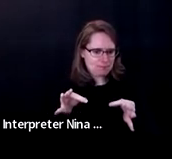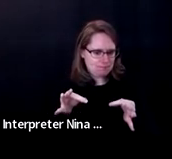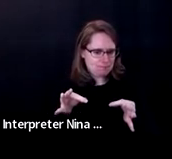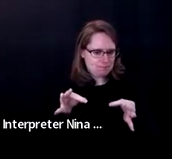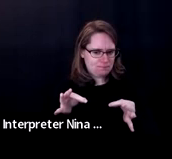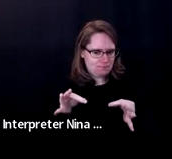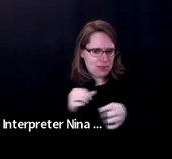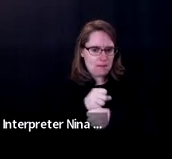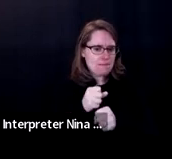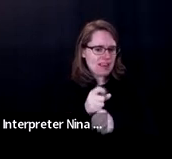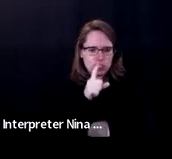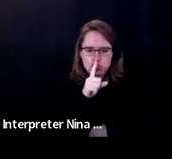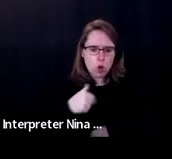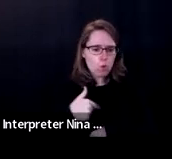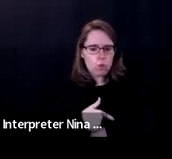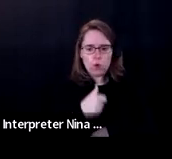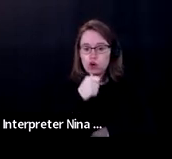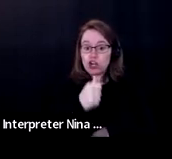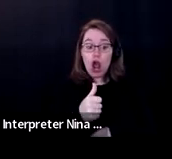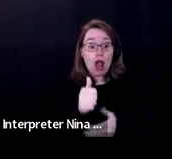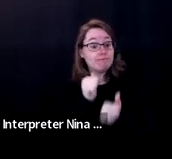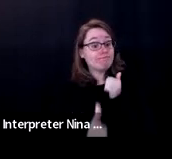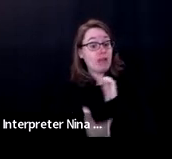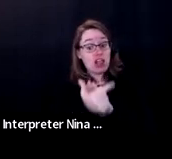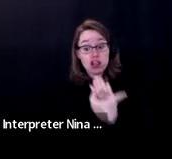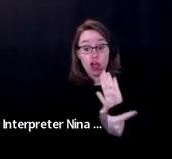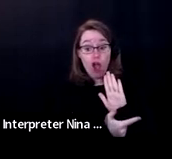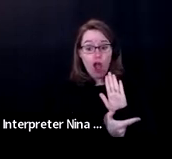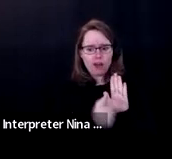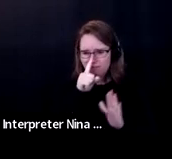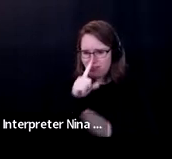not putting into law things that keep some people out of,